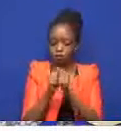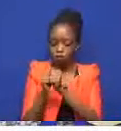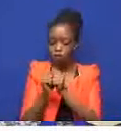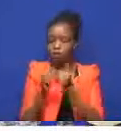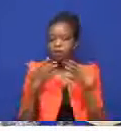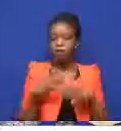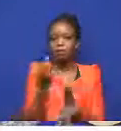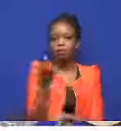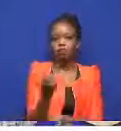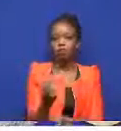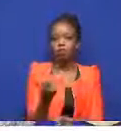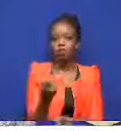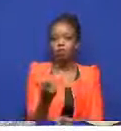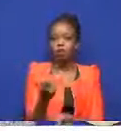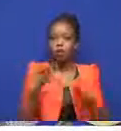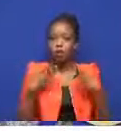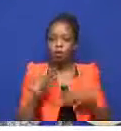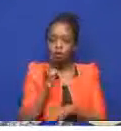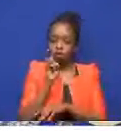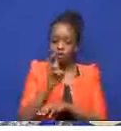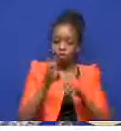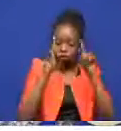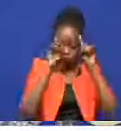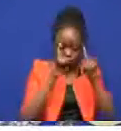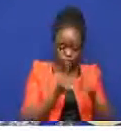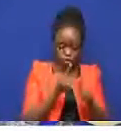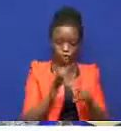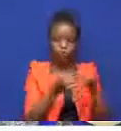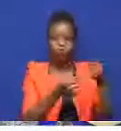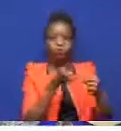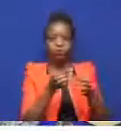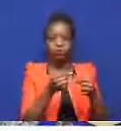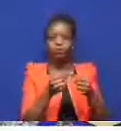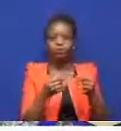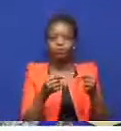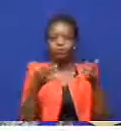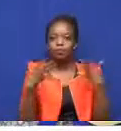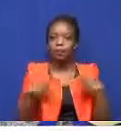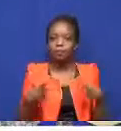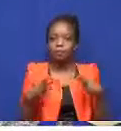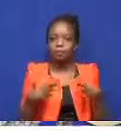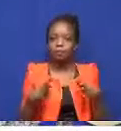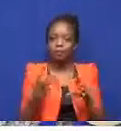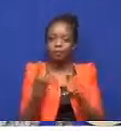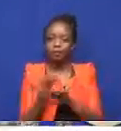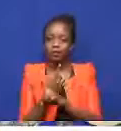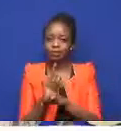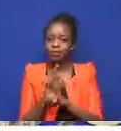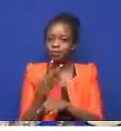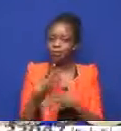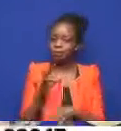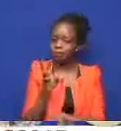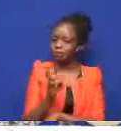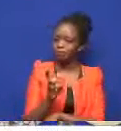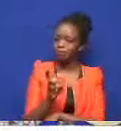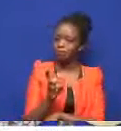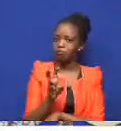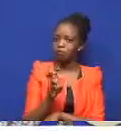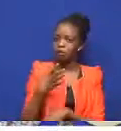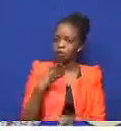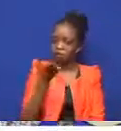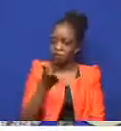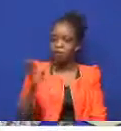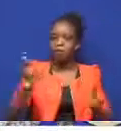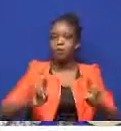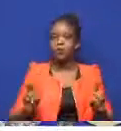have people who see the vision like you see. You have a lot of naysayers along the way who would be like, see, the people are already in that field.